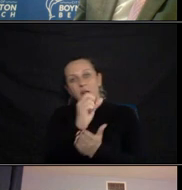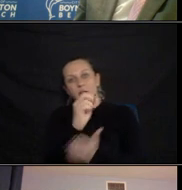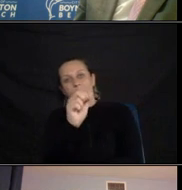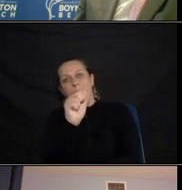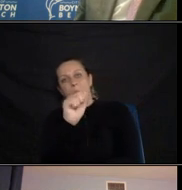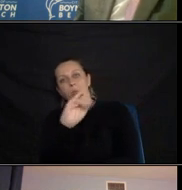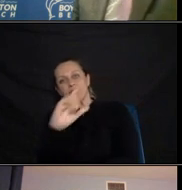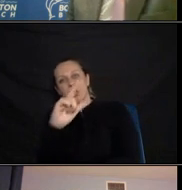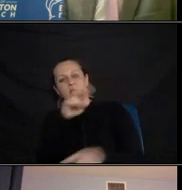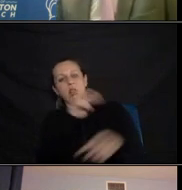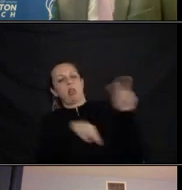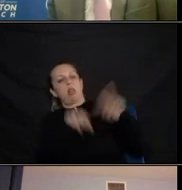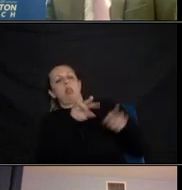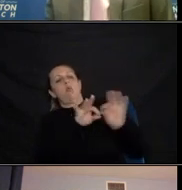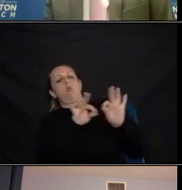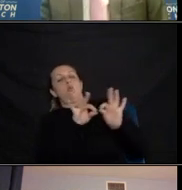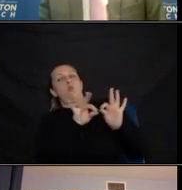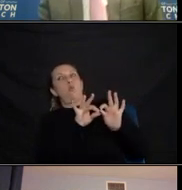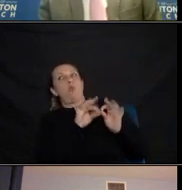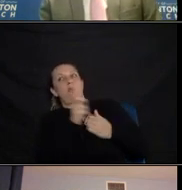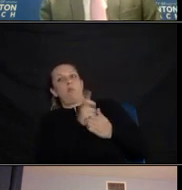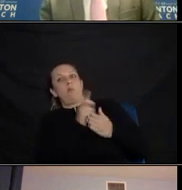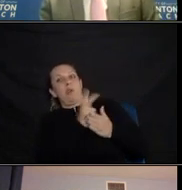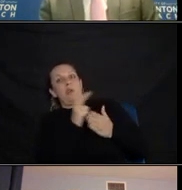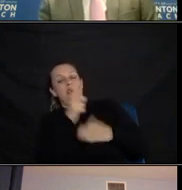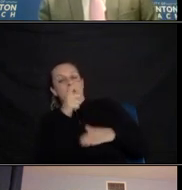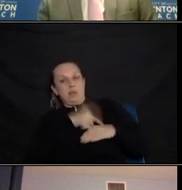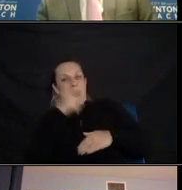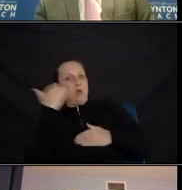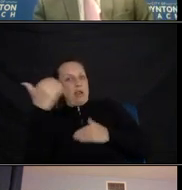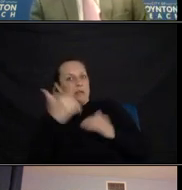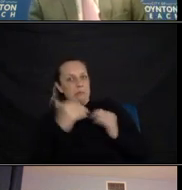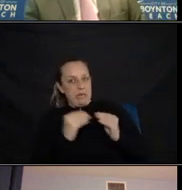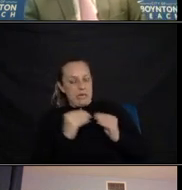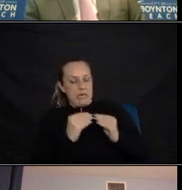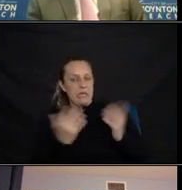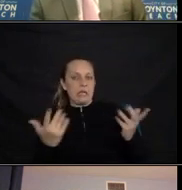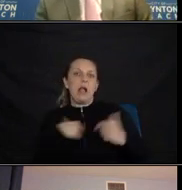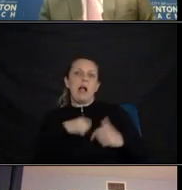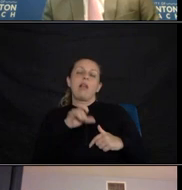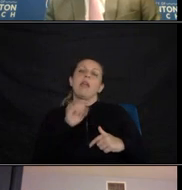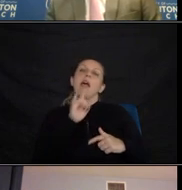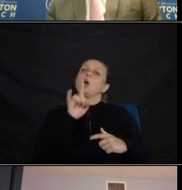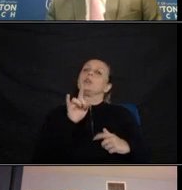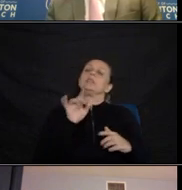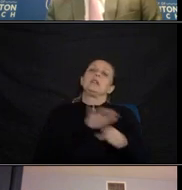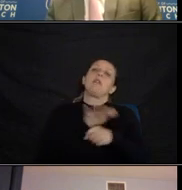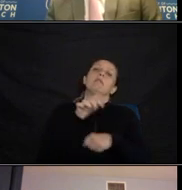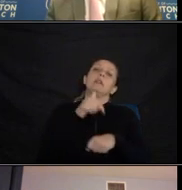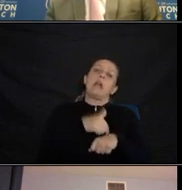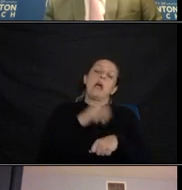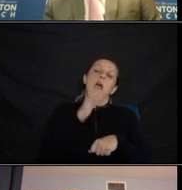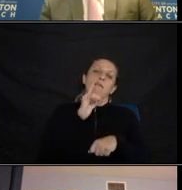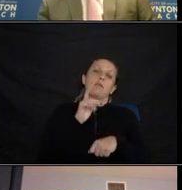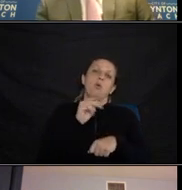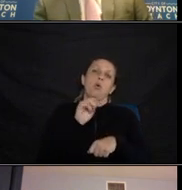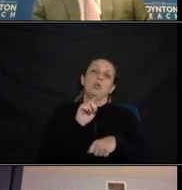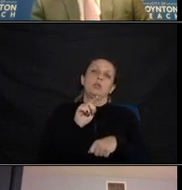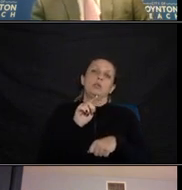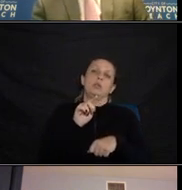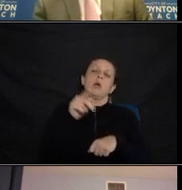and if we can get it within the next week or two in time for our next meeting, there is enough time for Pulte to come